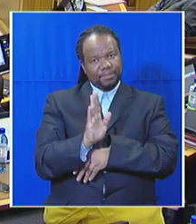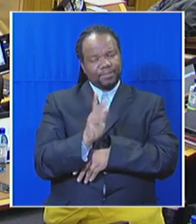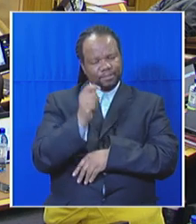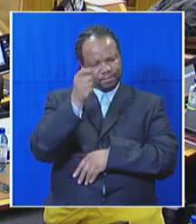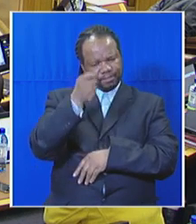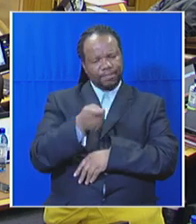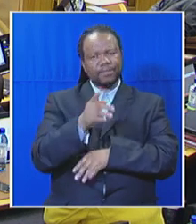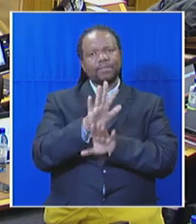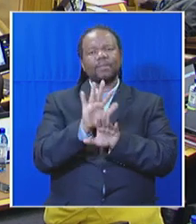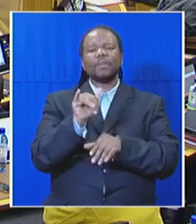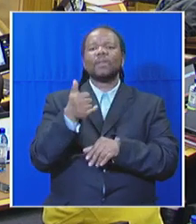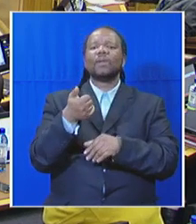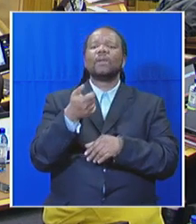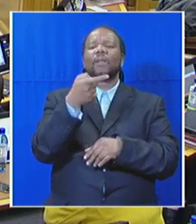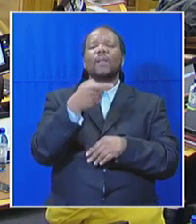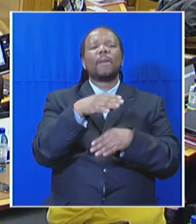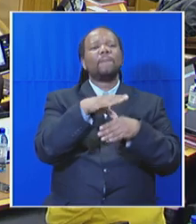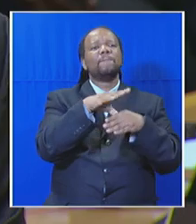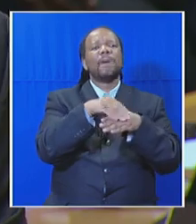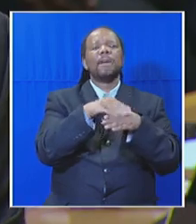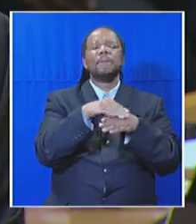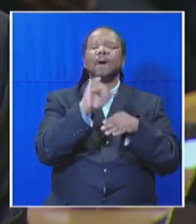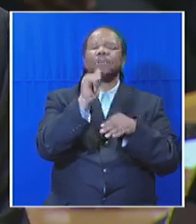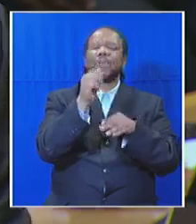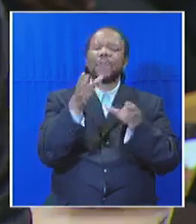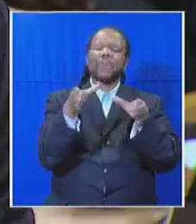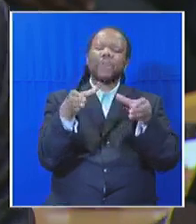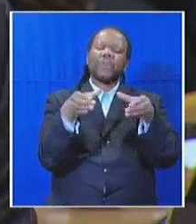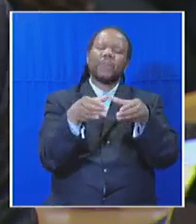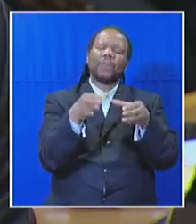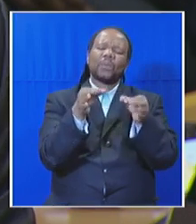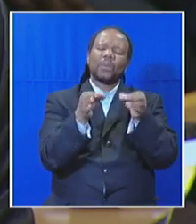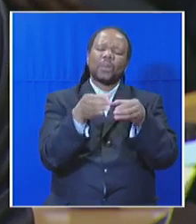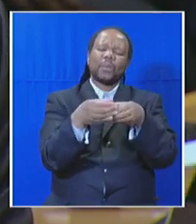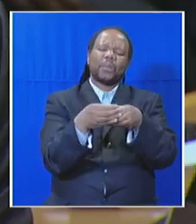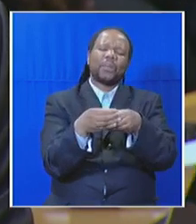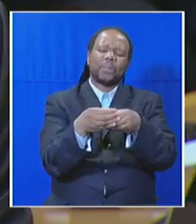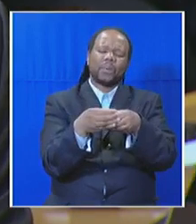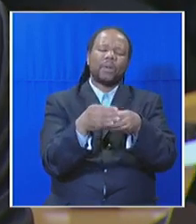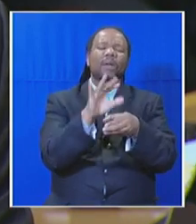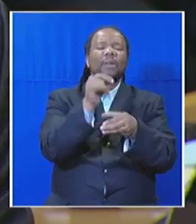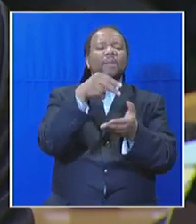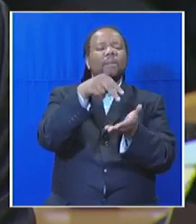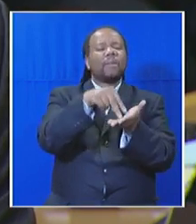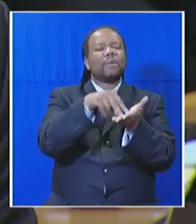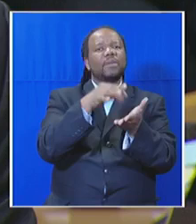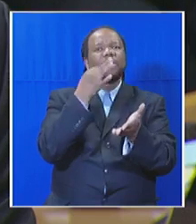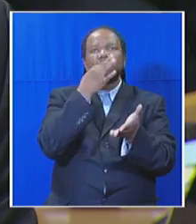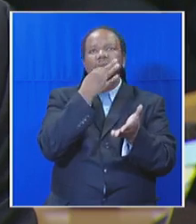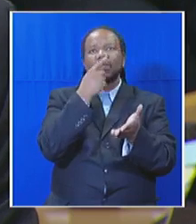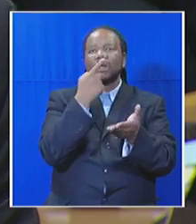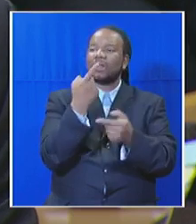An honorable member there from one of the smallest parties who stood up and said the previous session